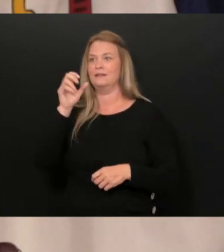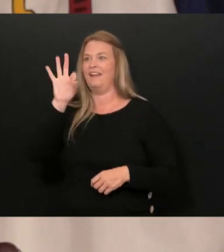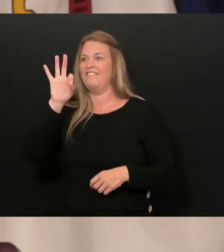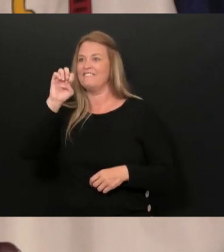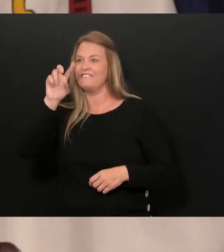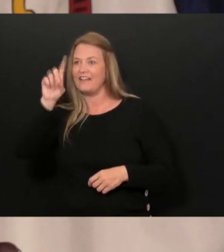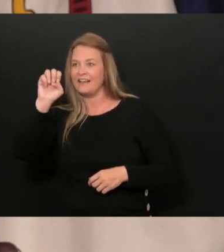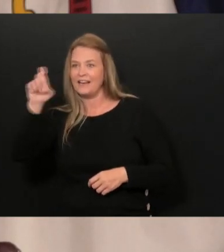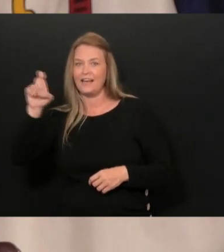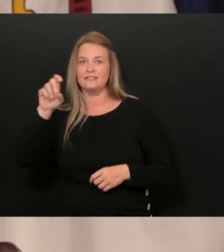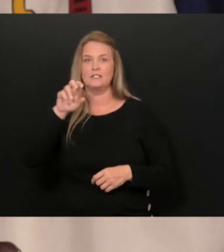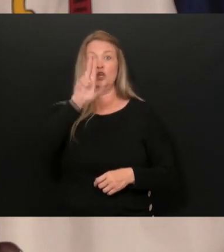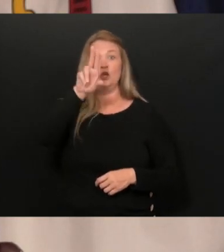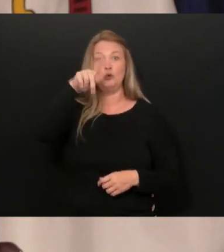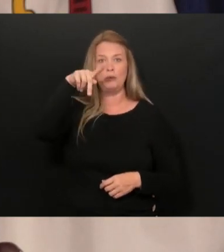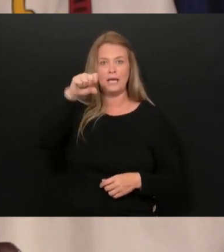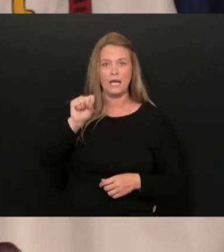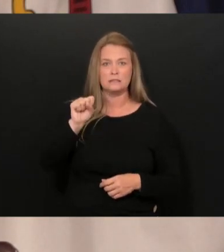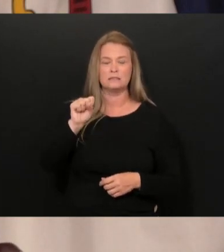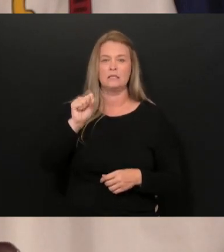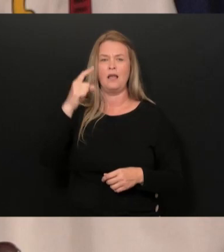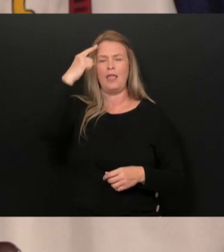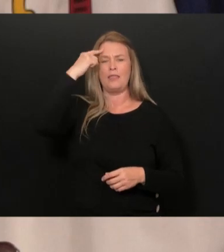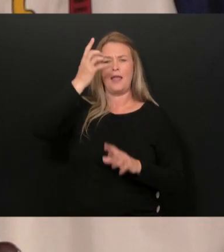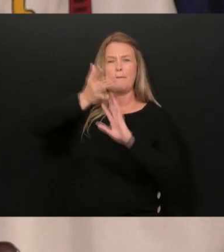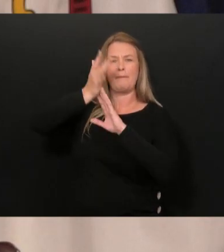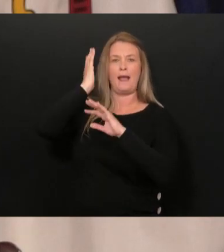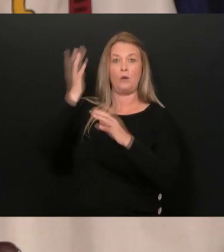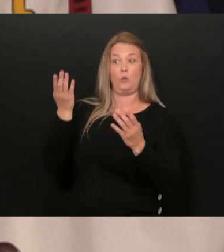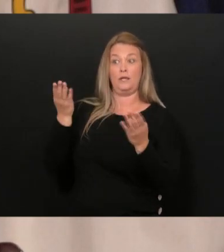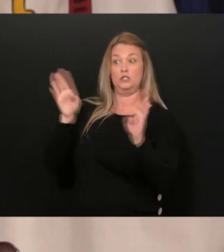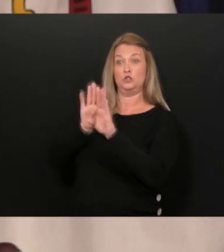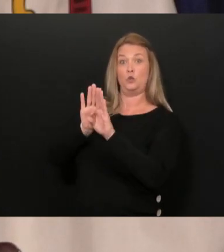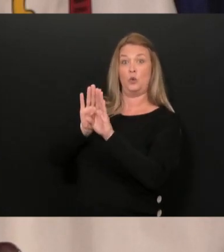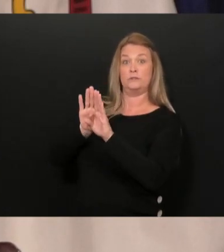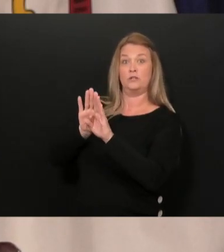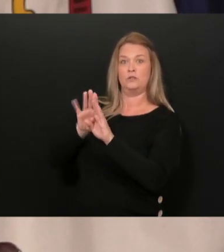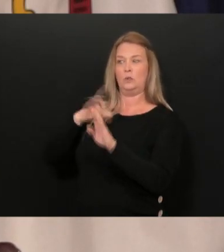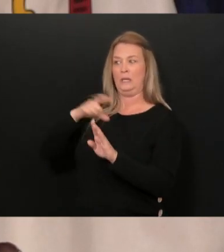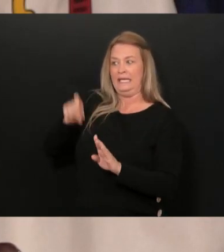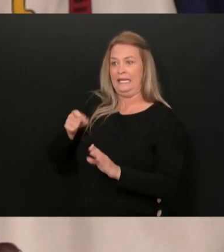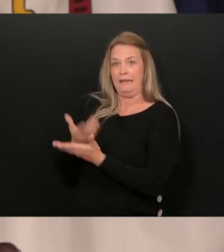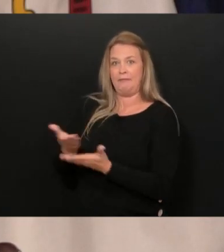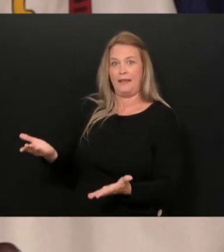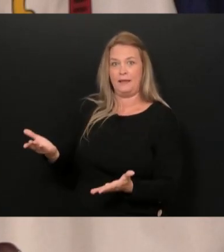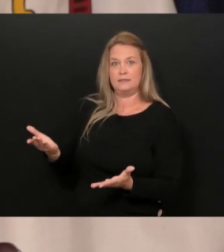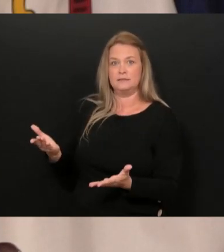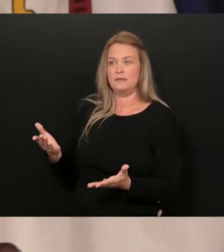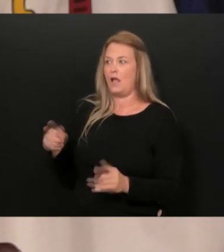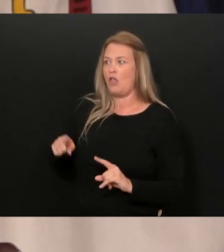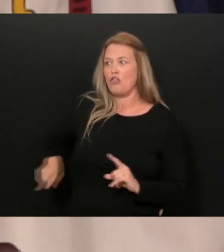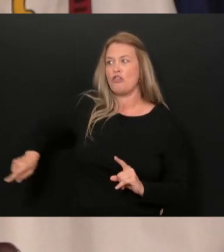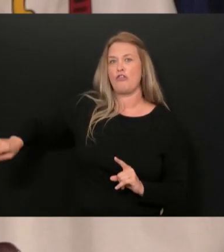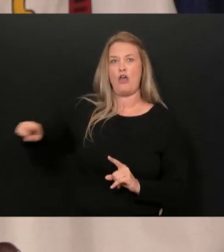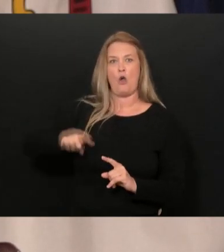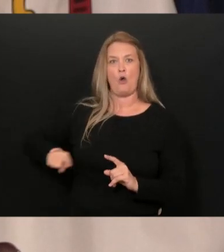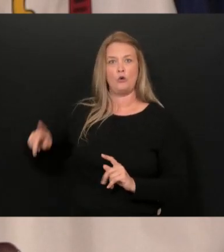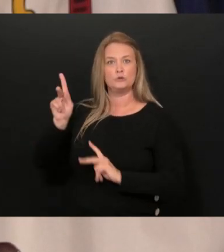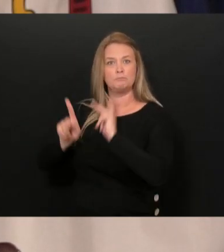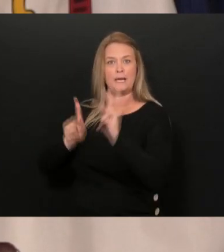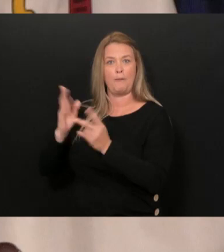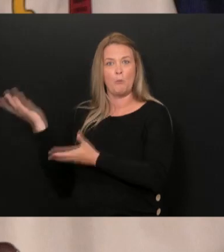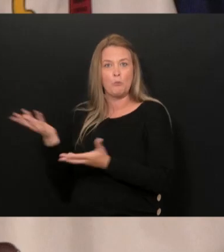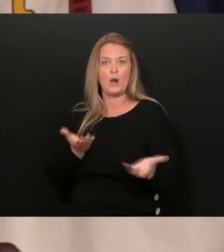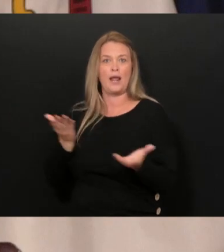UPS. Think about when the stores were closed and we needed stuff, and yet those people are